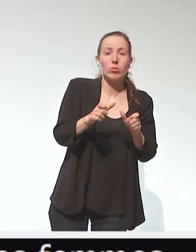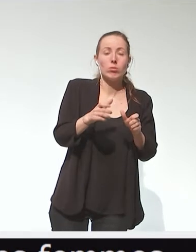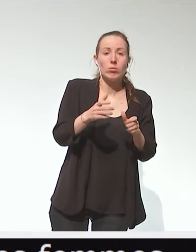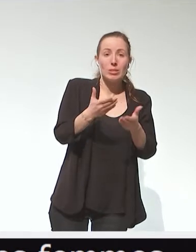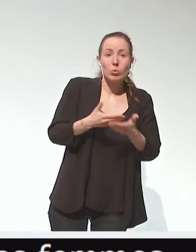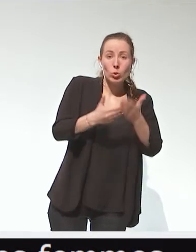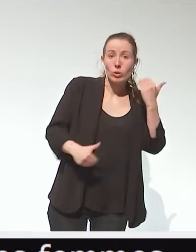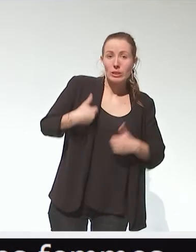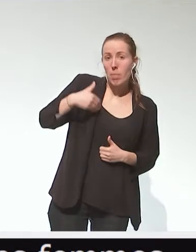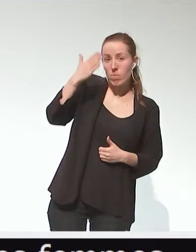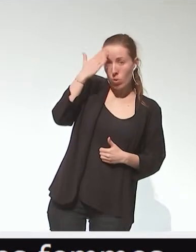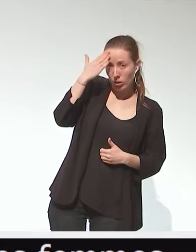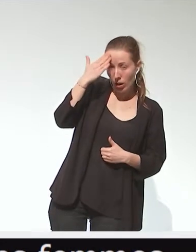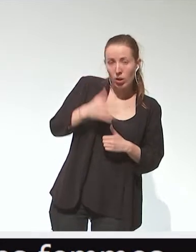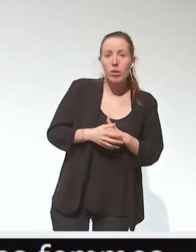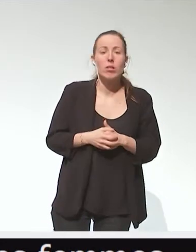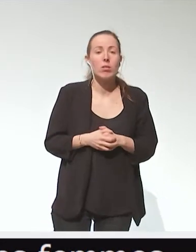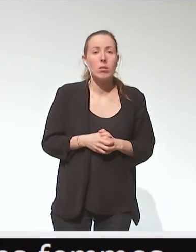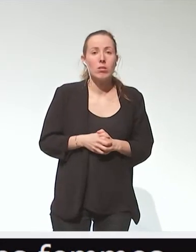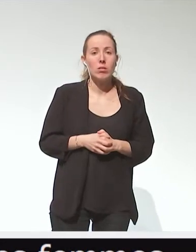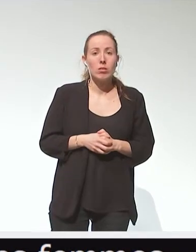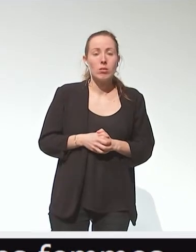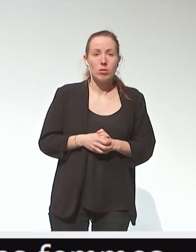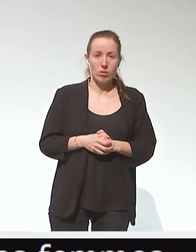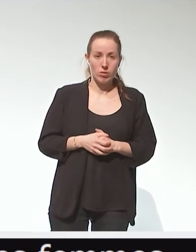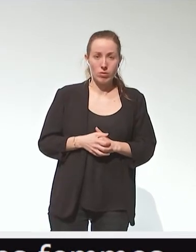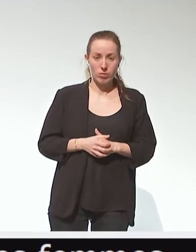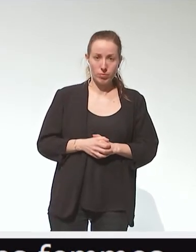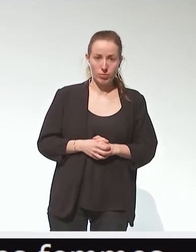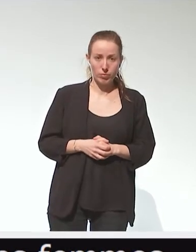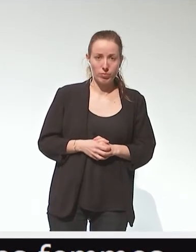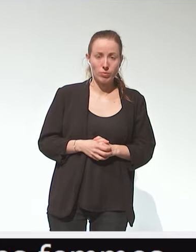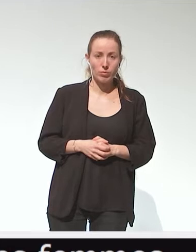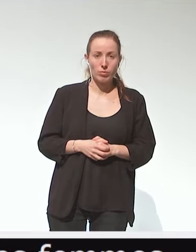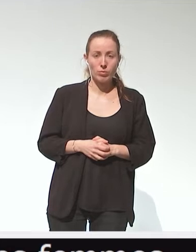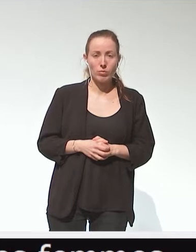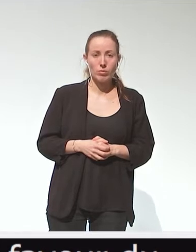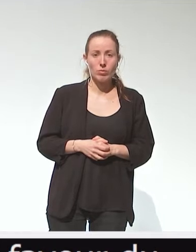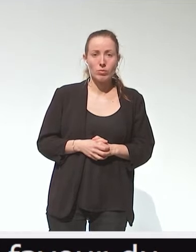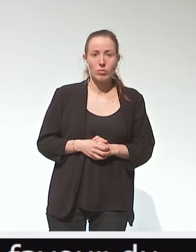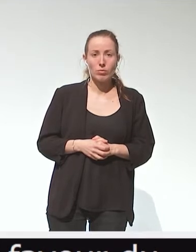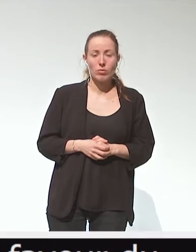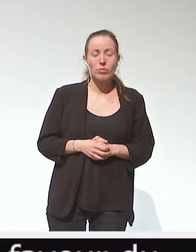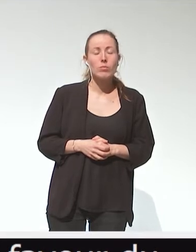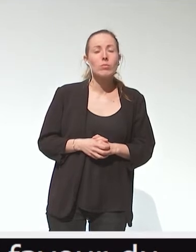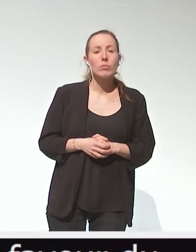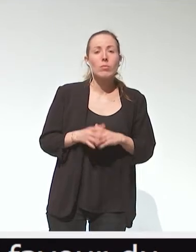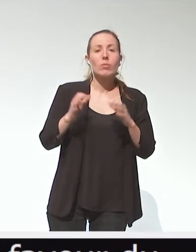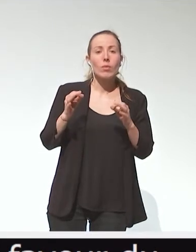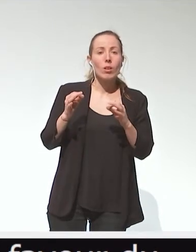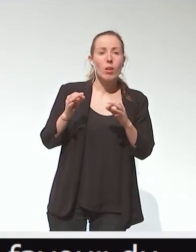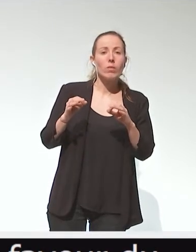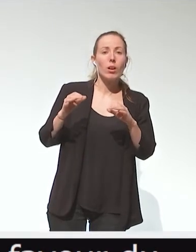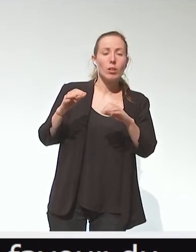measures to help individuals with mental health disabilities, mental health disorders.